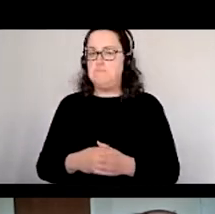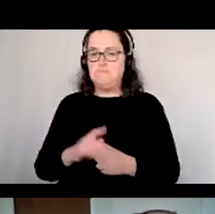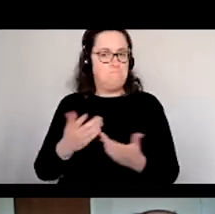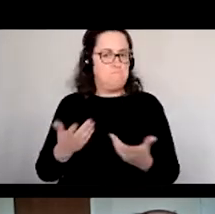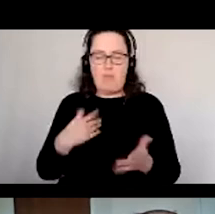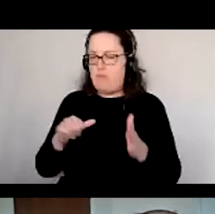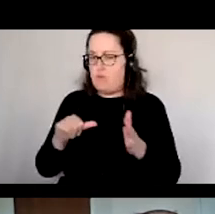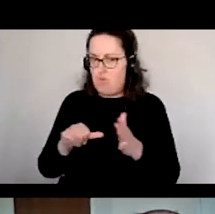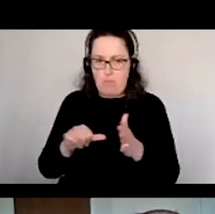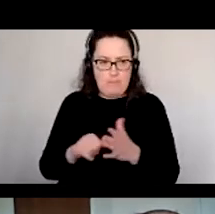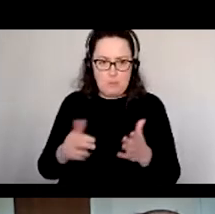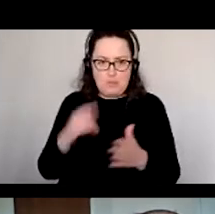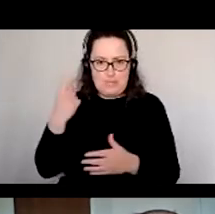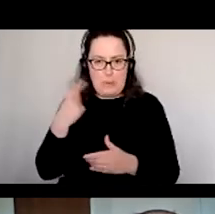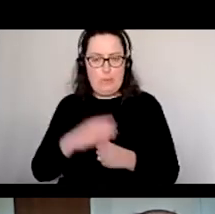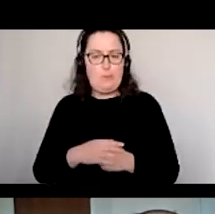I can't hear you.